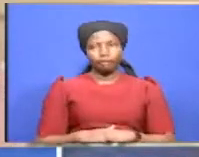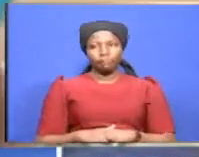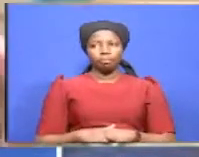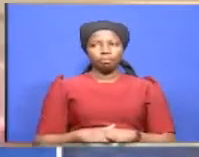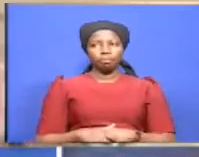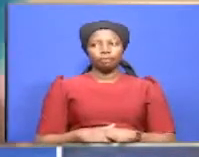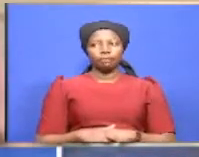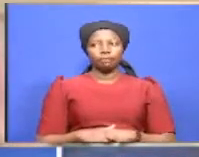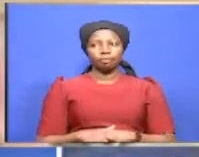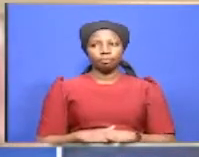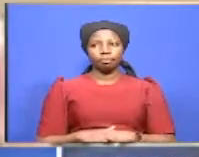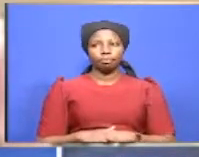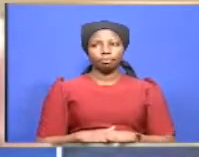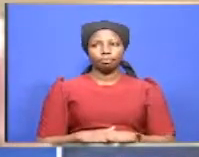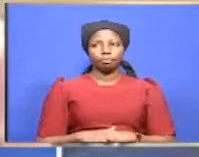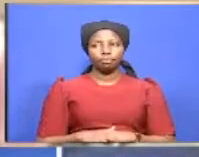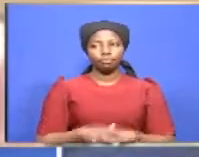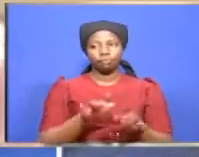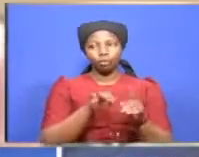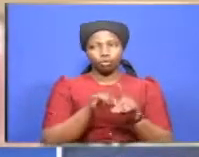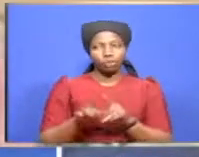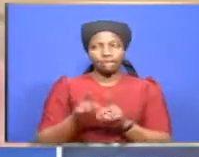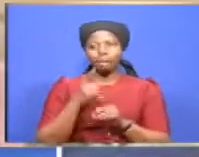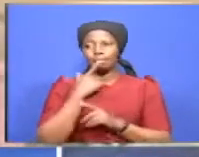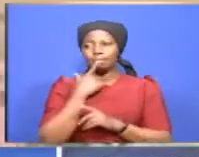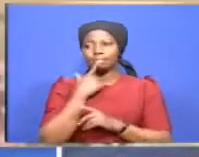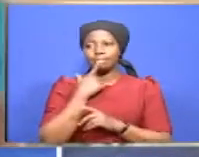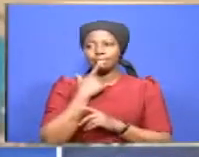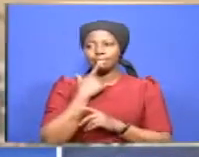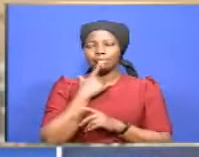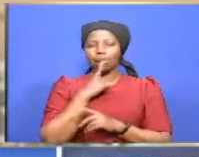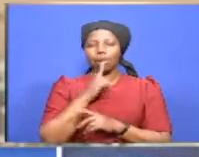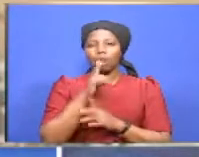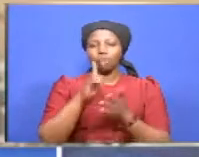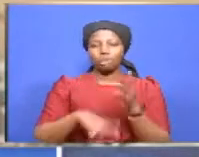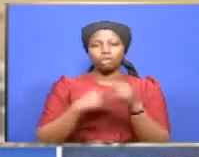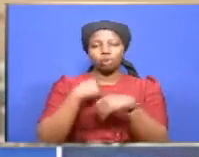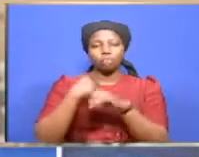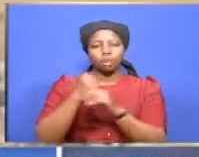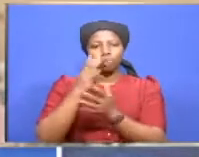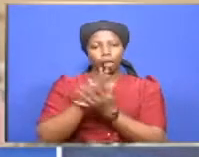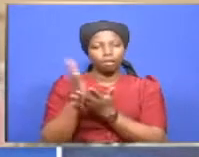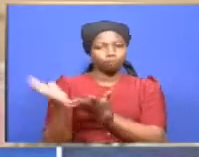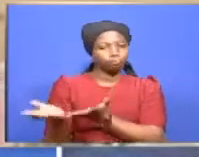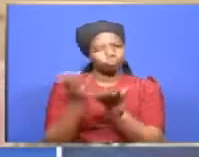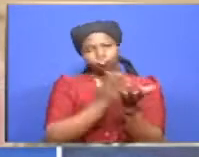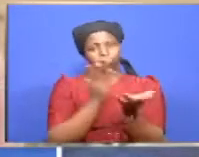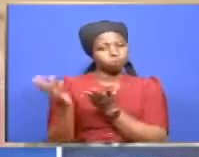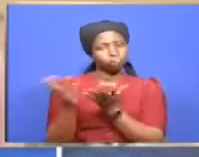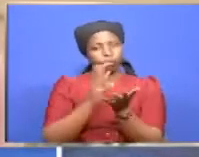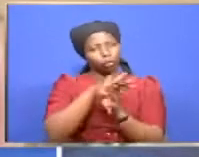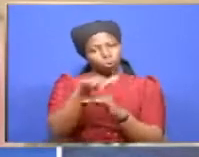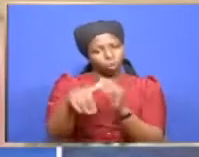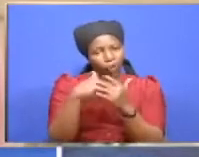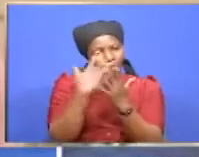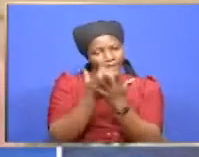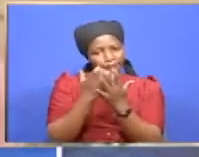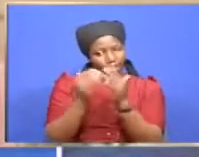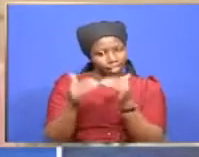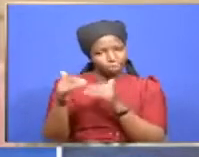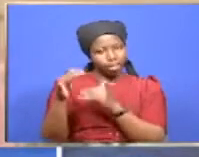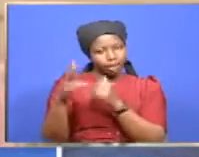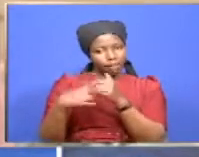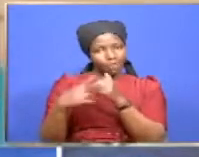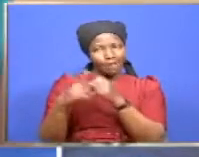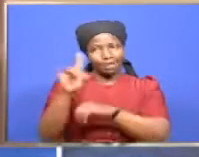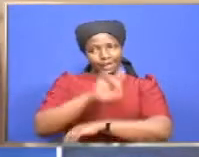the prosecution to ensure that they table all their evidences within 7 days, and